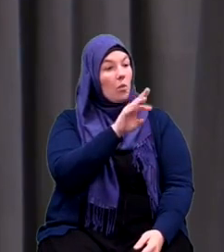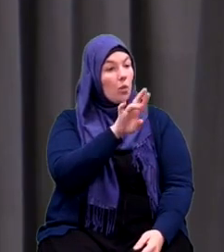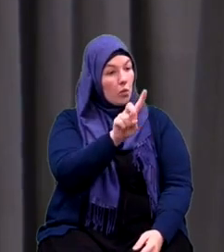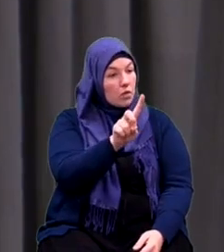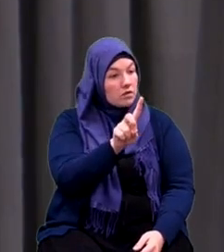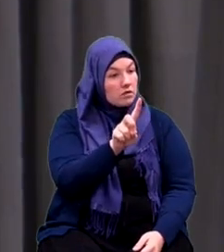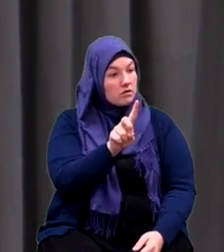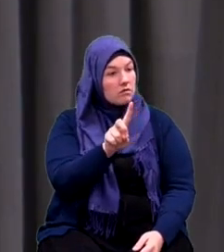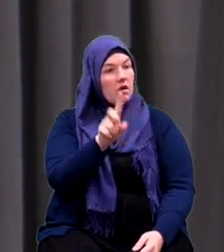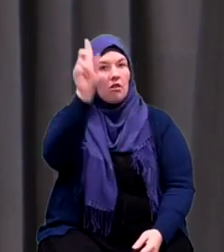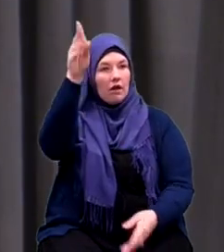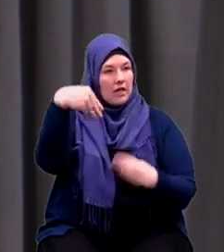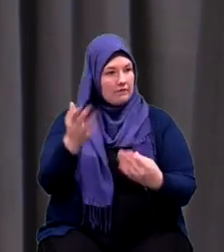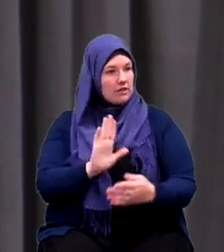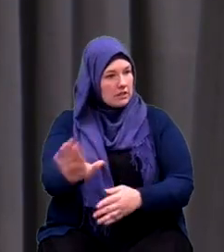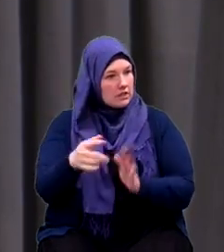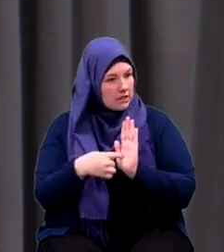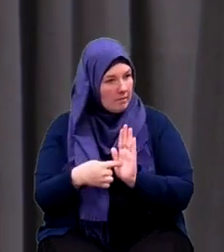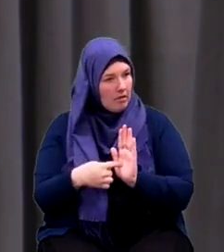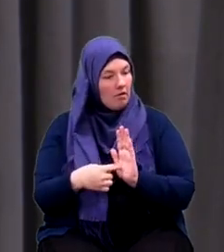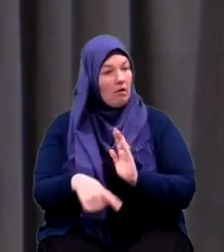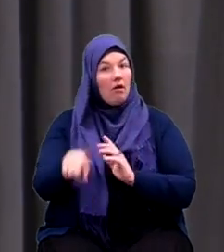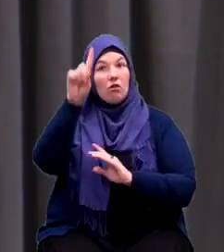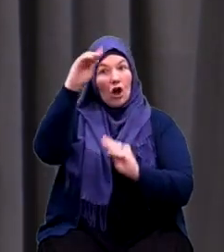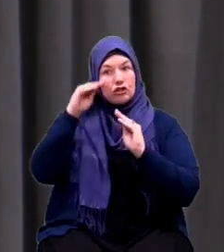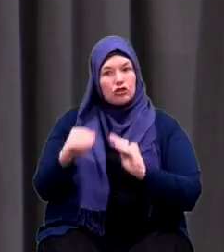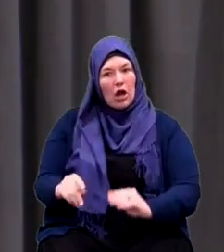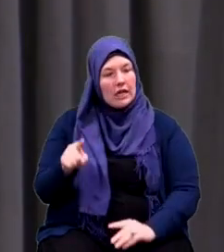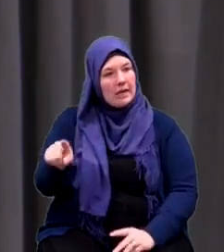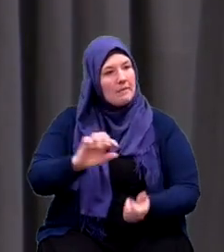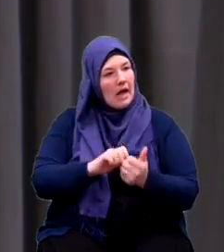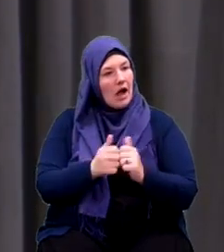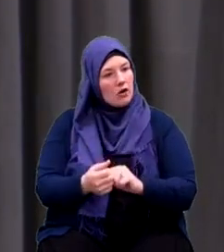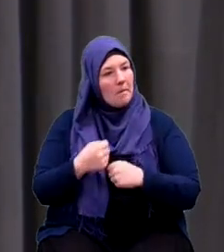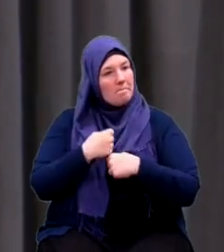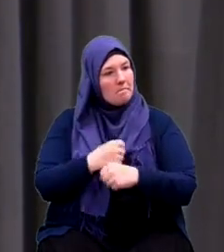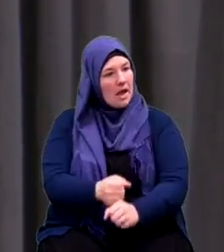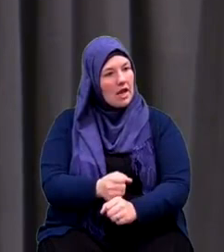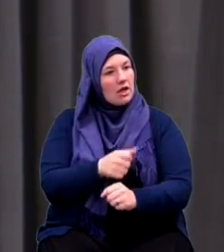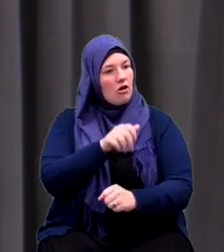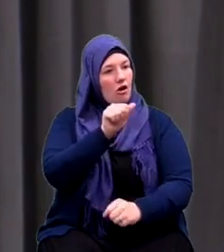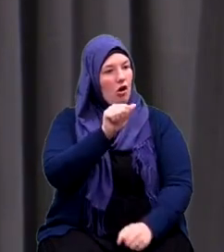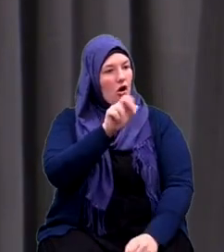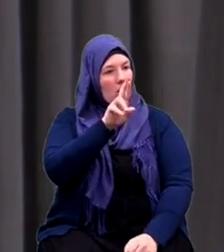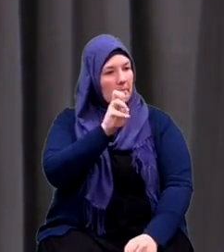us his example. Allah taught him how to make armories,